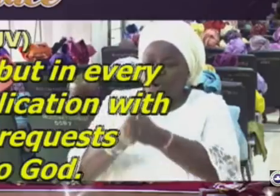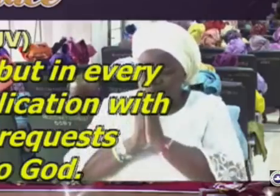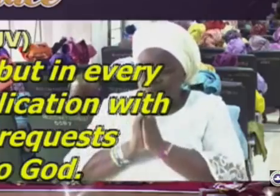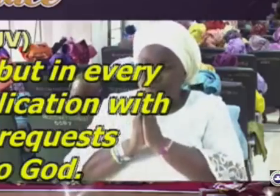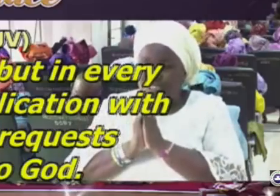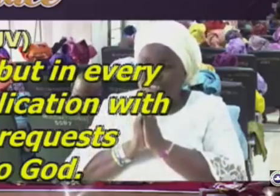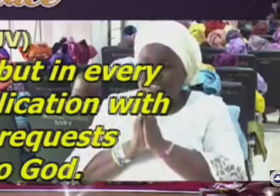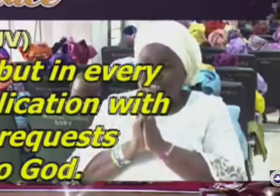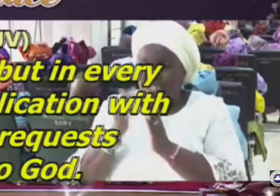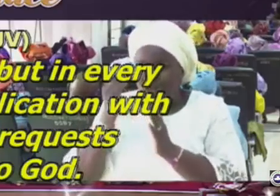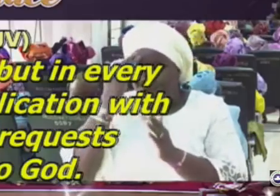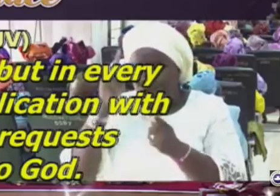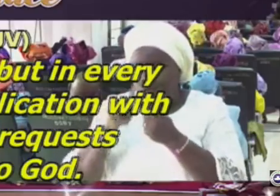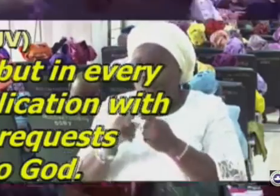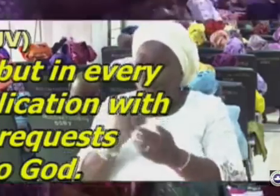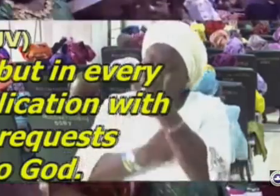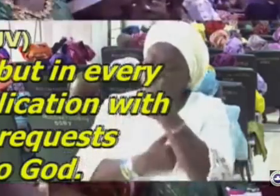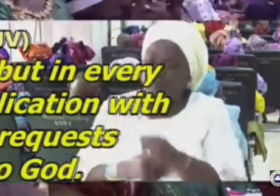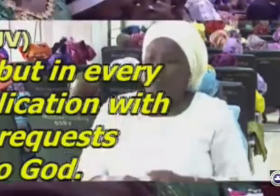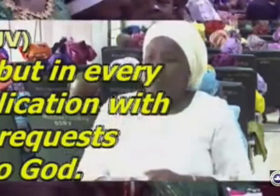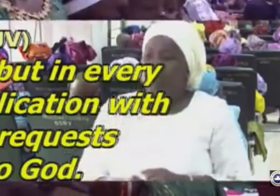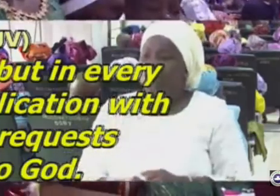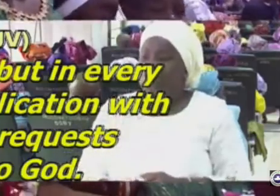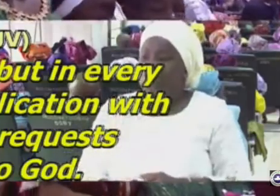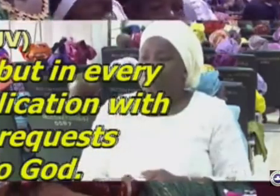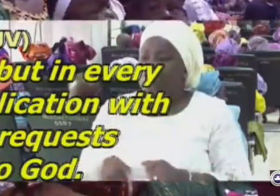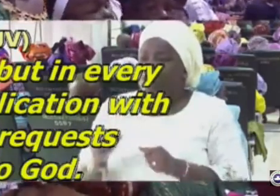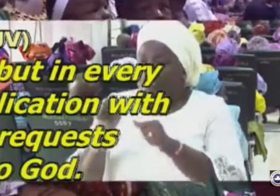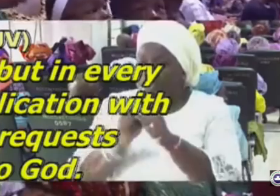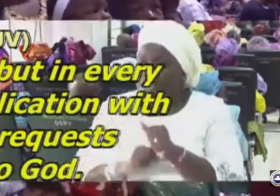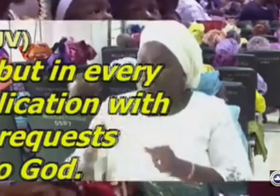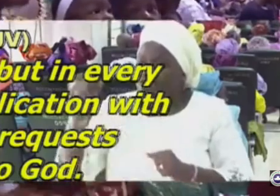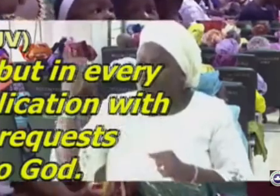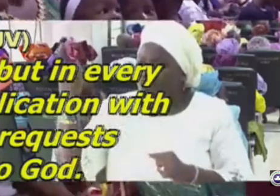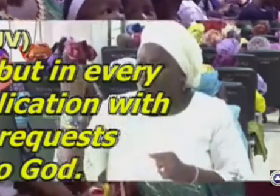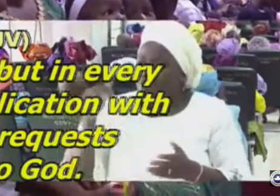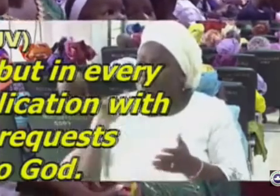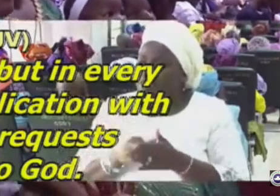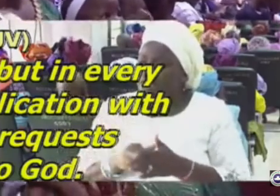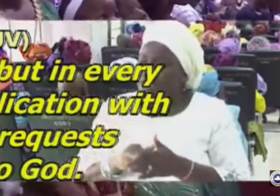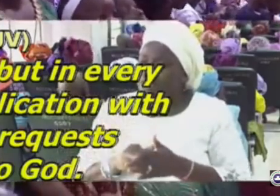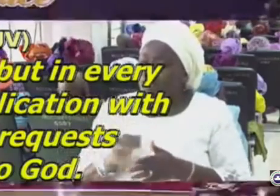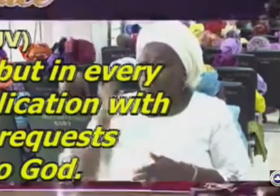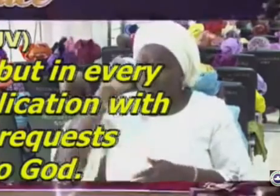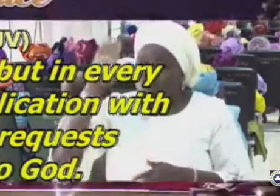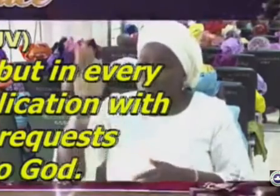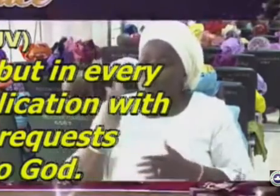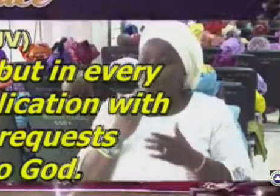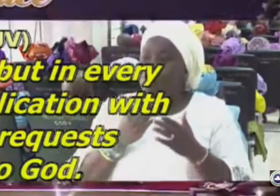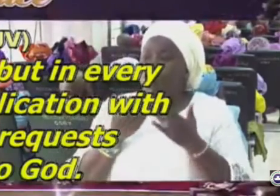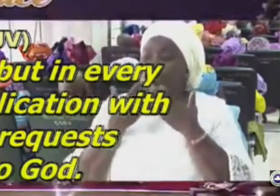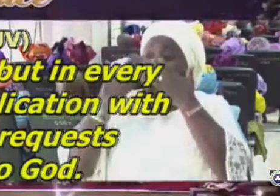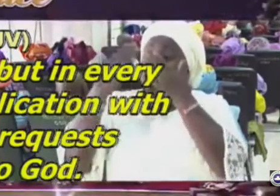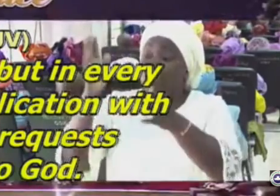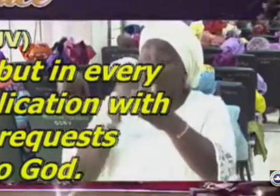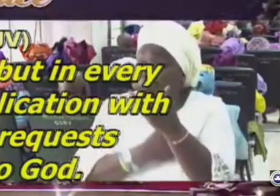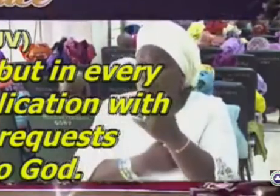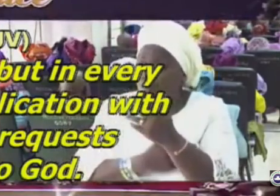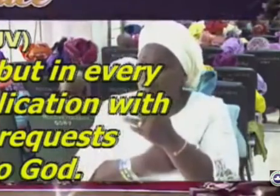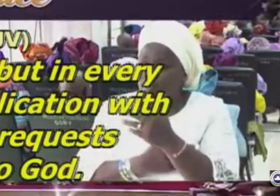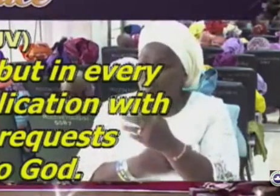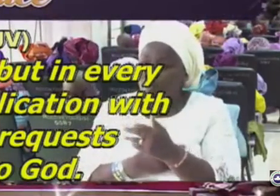prayers answered. That's what God said. And then reason number two, why you should give